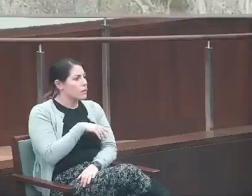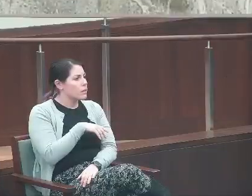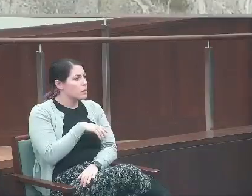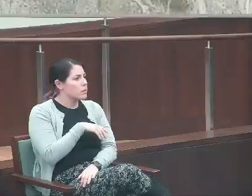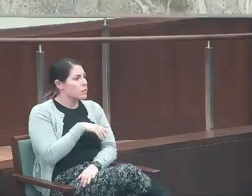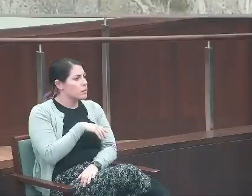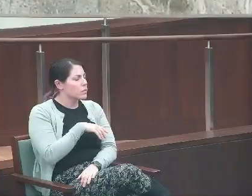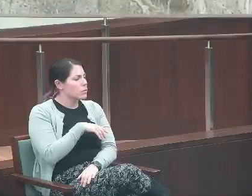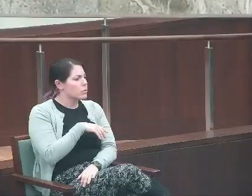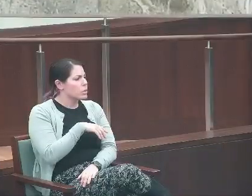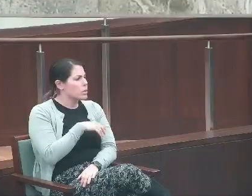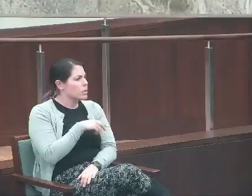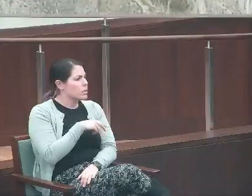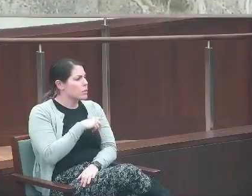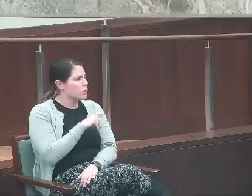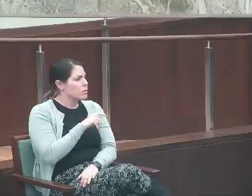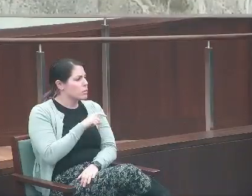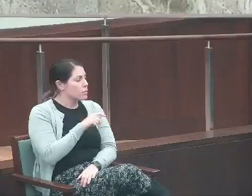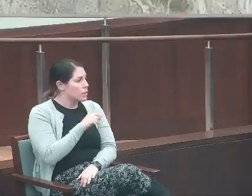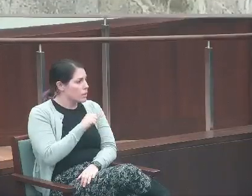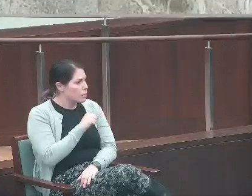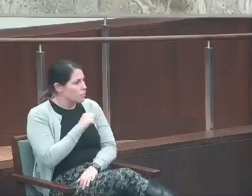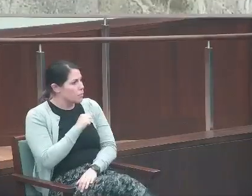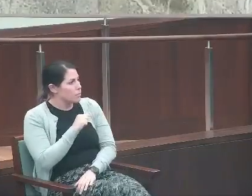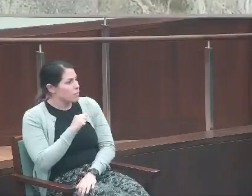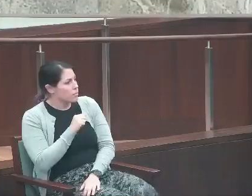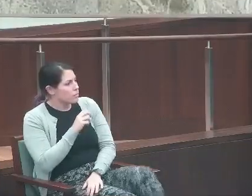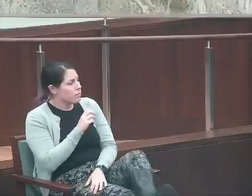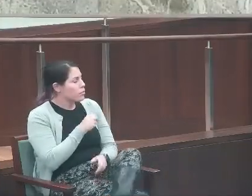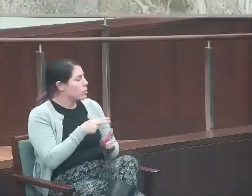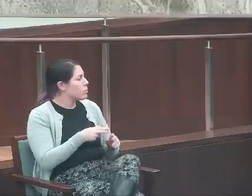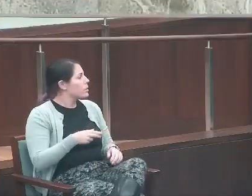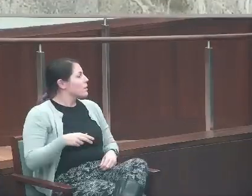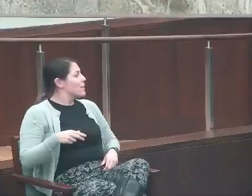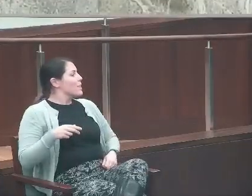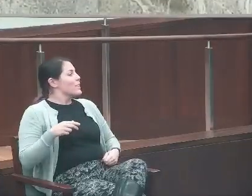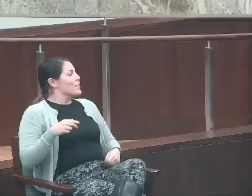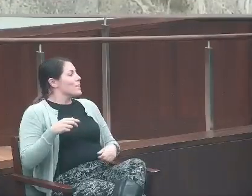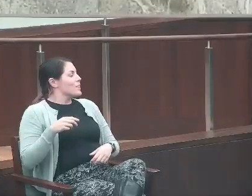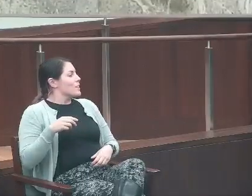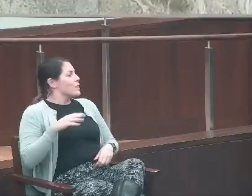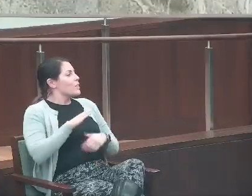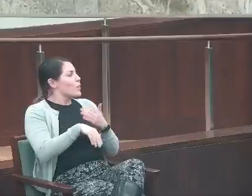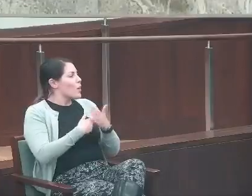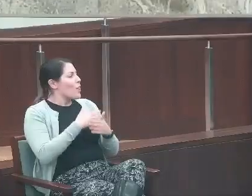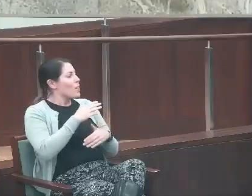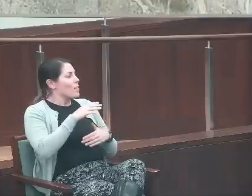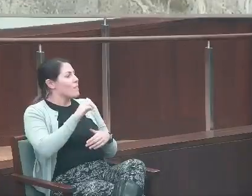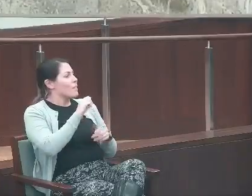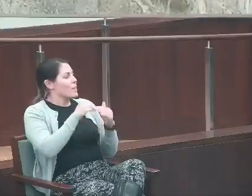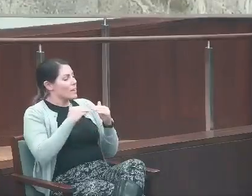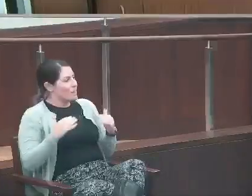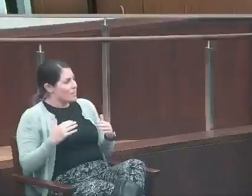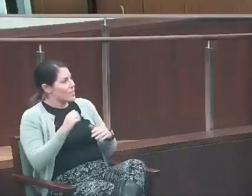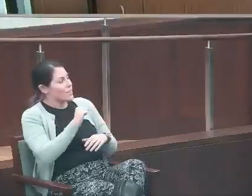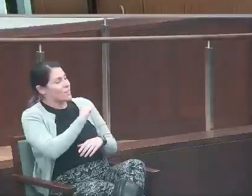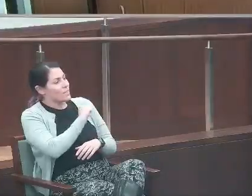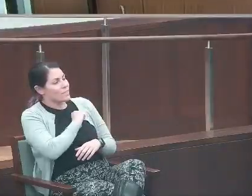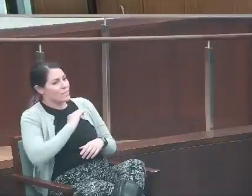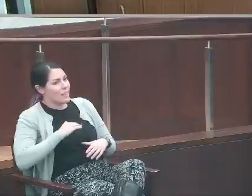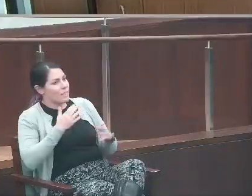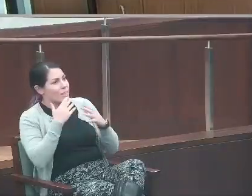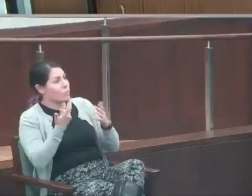And to all my colleagues who I'd like to stand up and who make this organization day in and day out, I'm proud to call you my colleagues and friends.